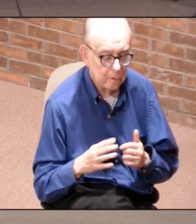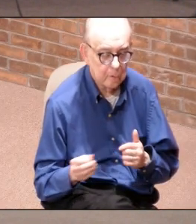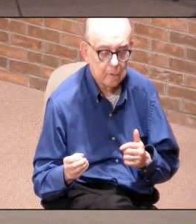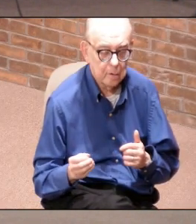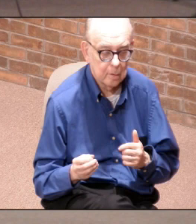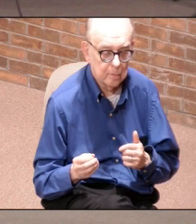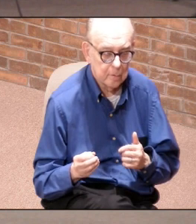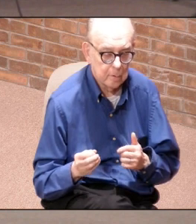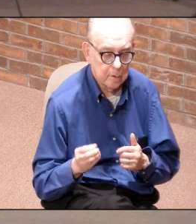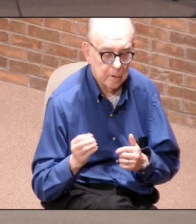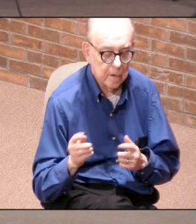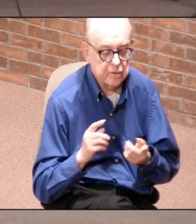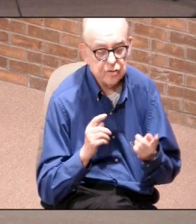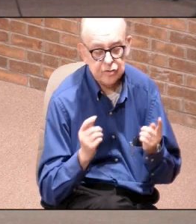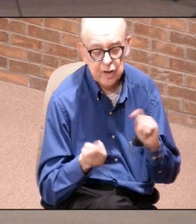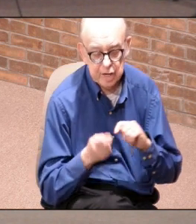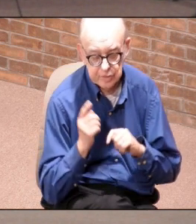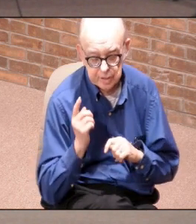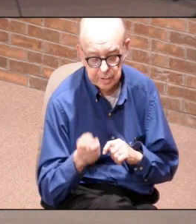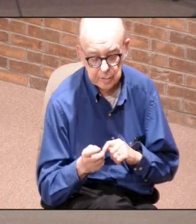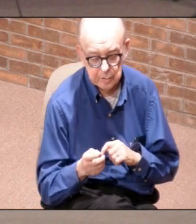And he is transforming you